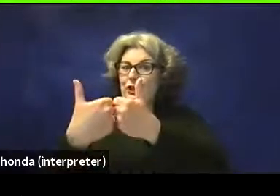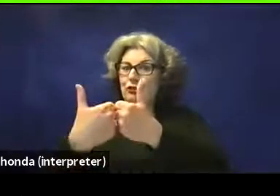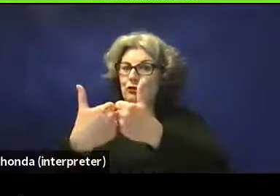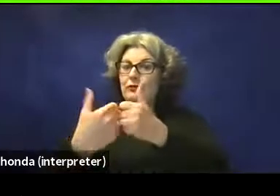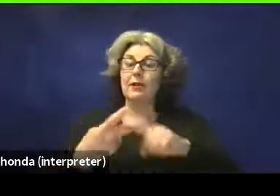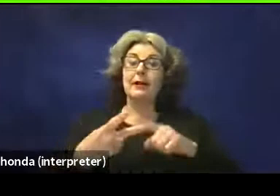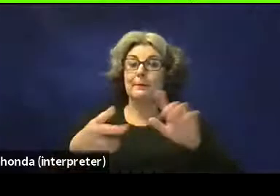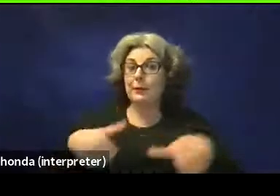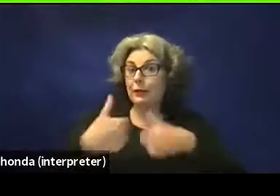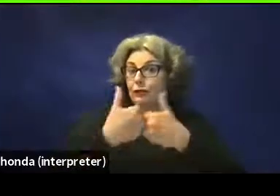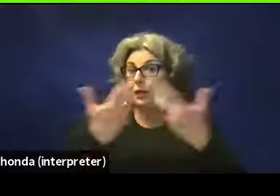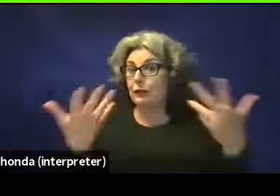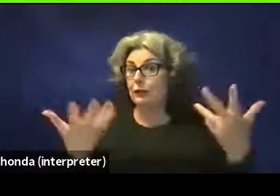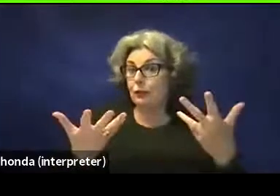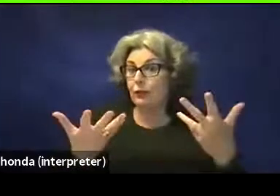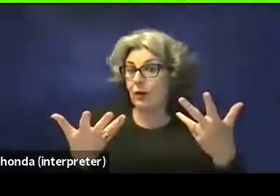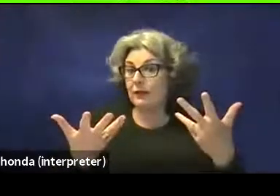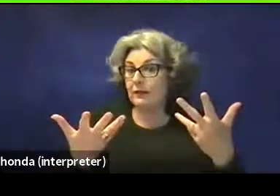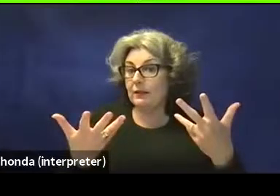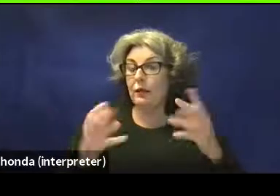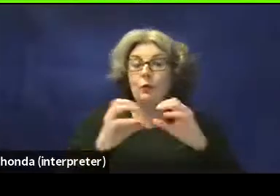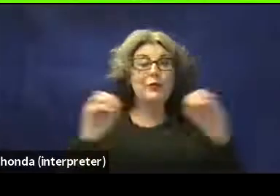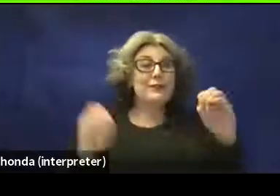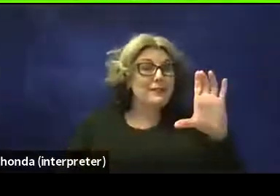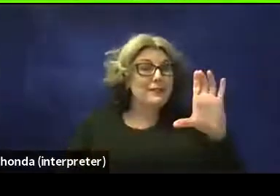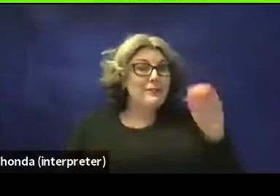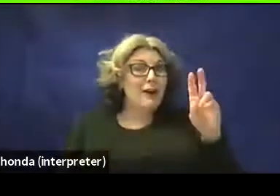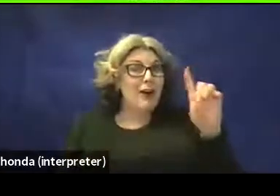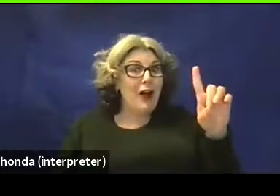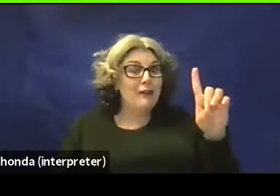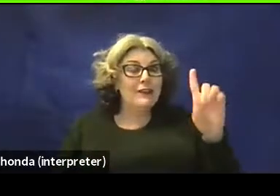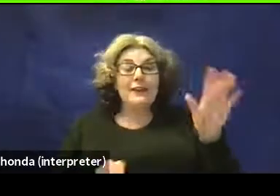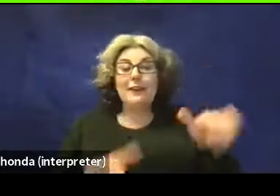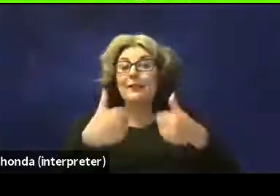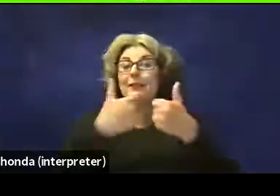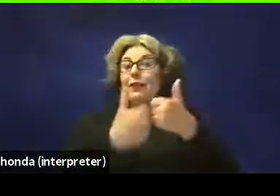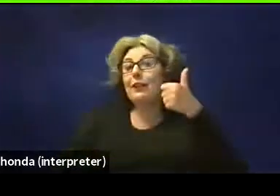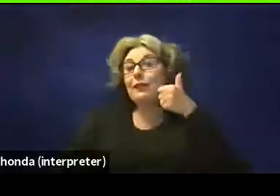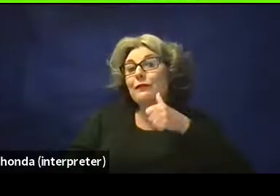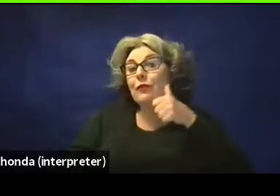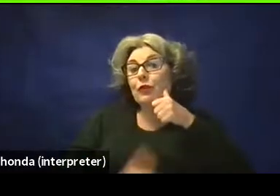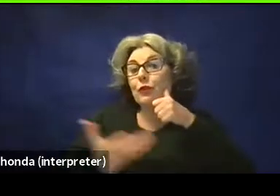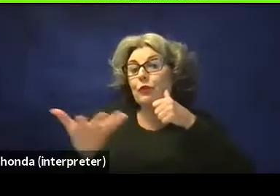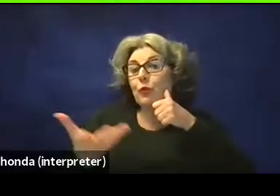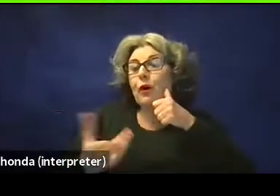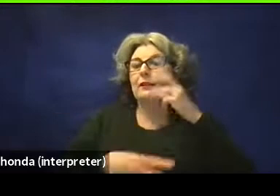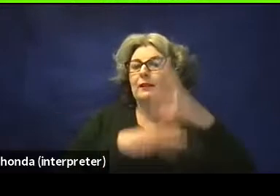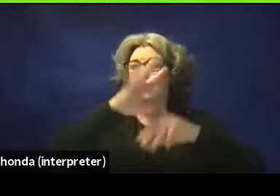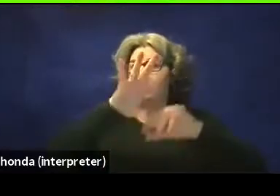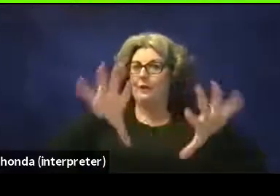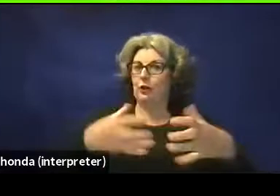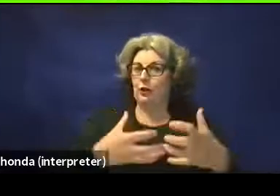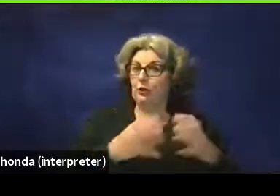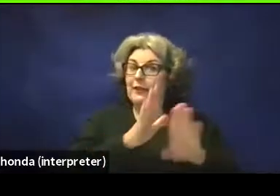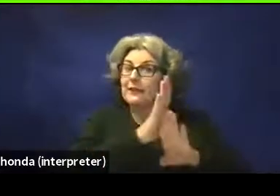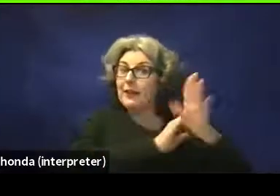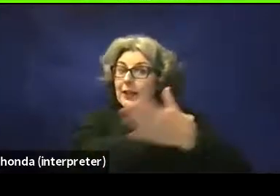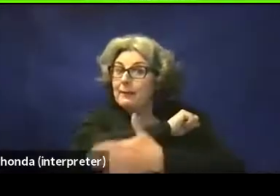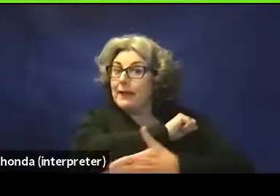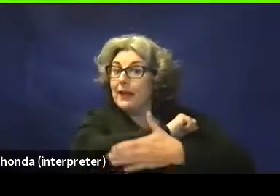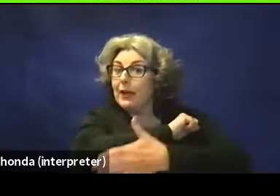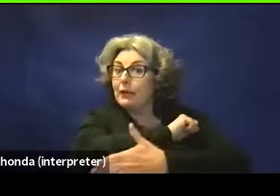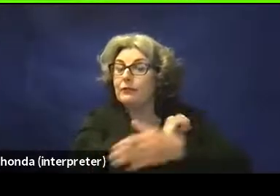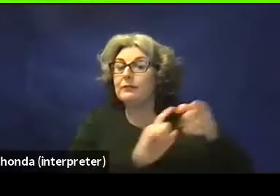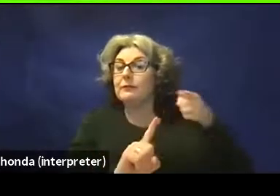the biggest challenge that, even without COVID, the biggest challenge for girls globally, especially in developing countries, comes